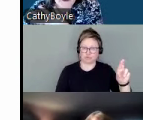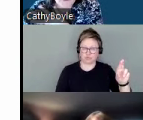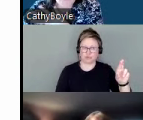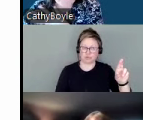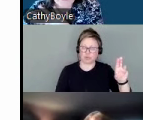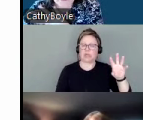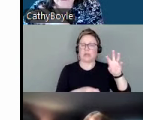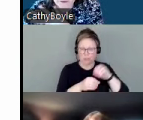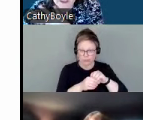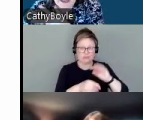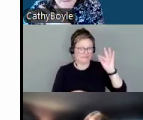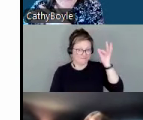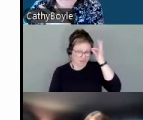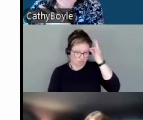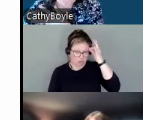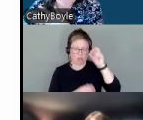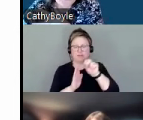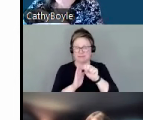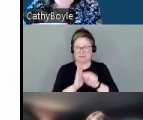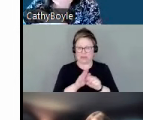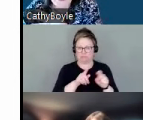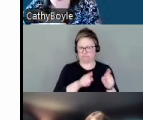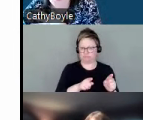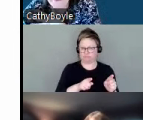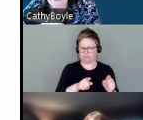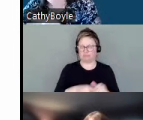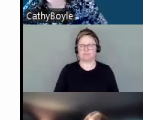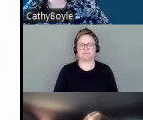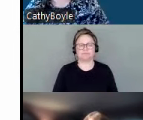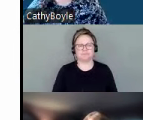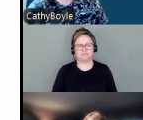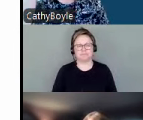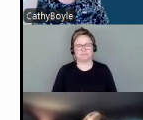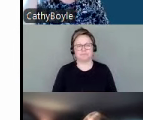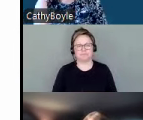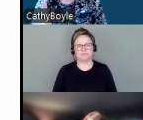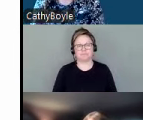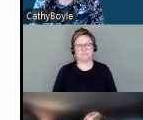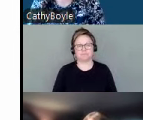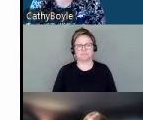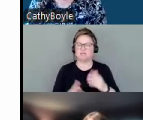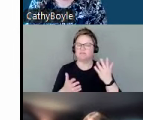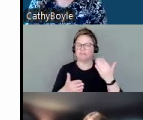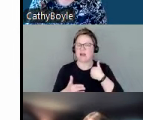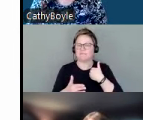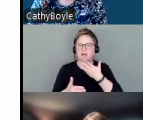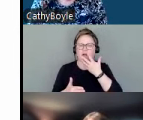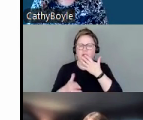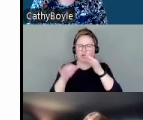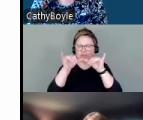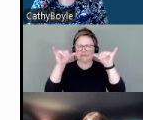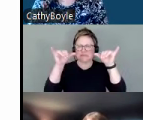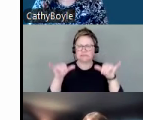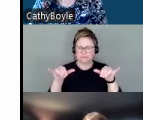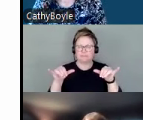includes federal and that includes state. Now, what we have here is a color coding system. And